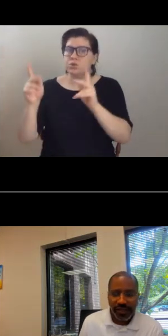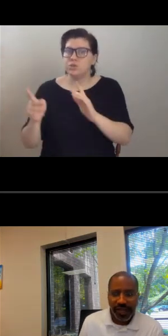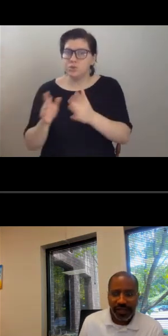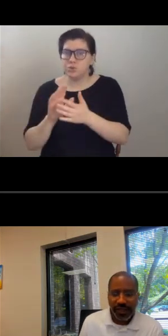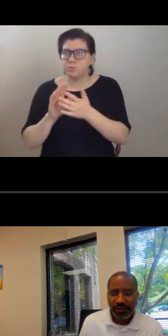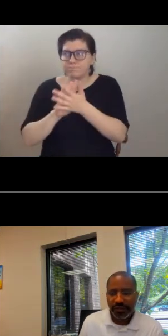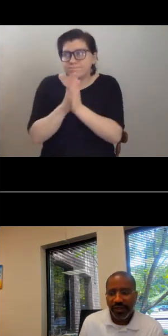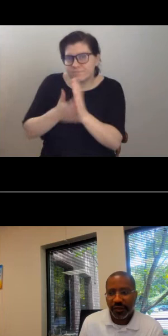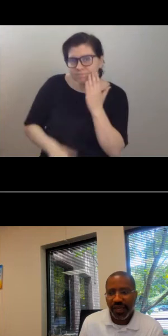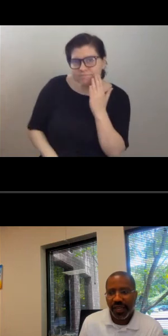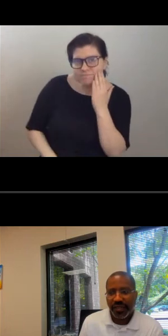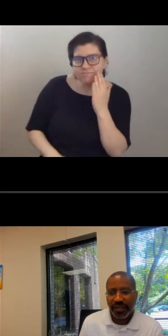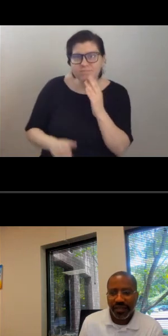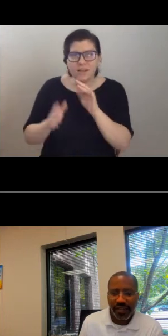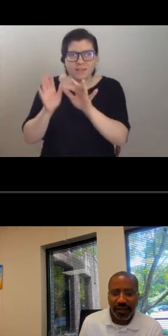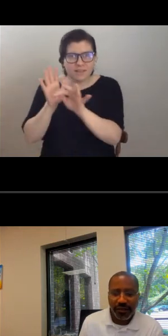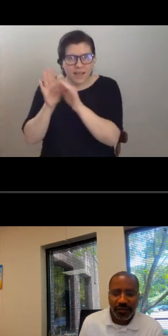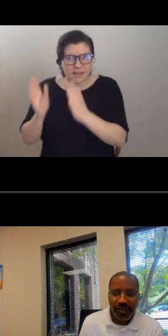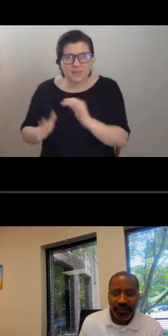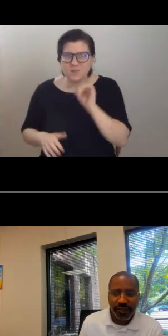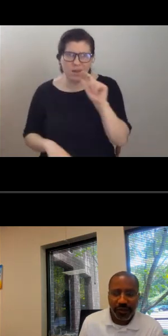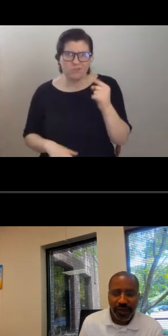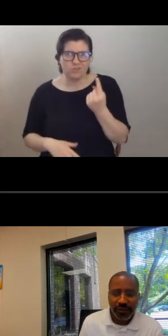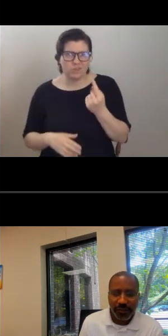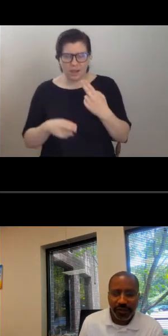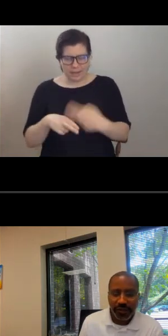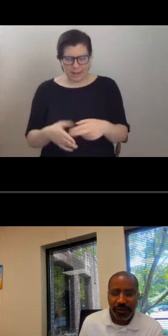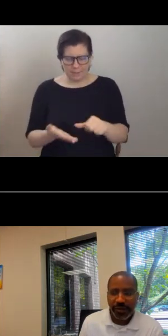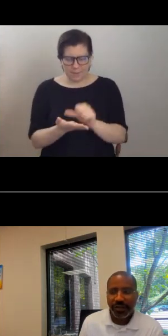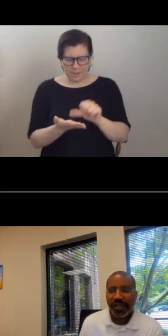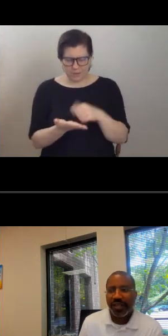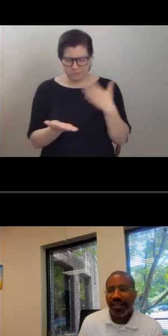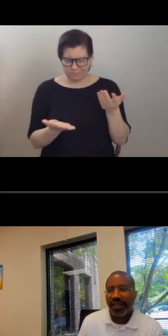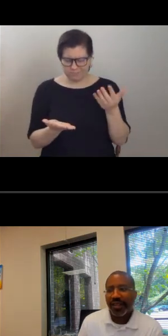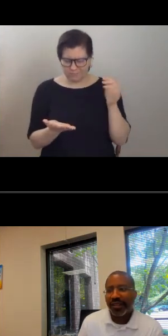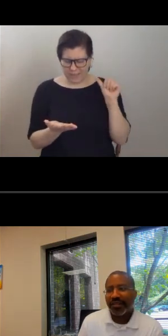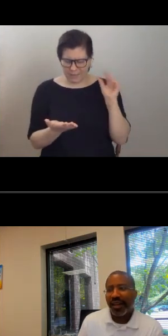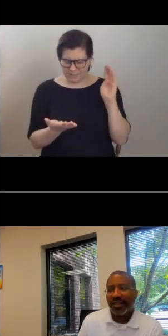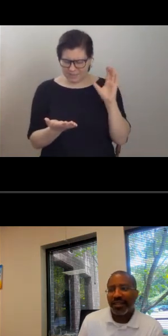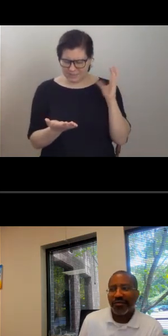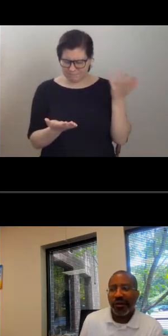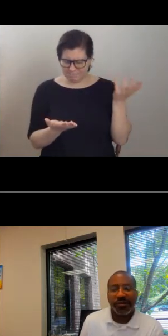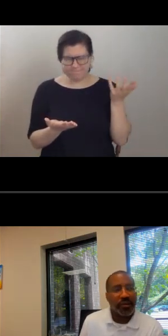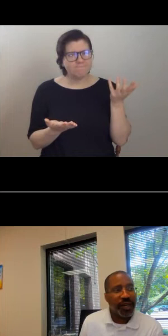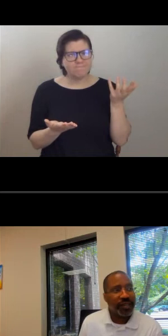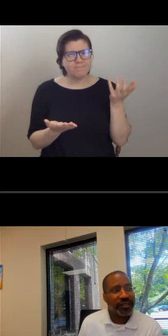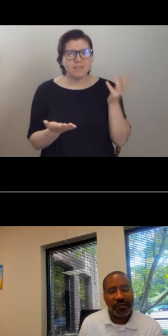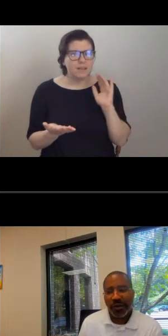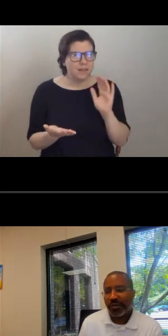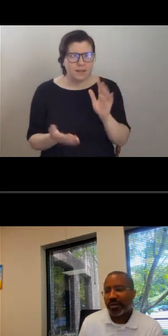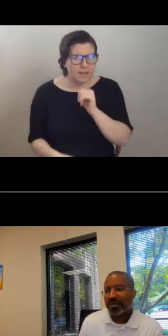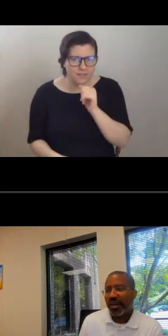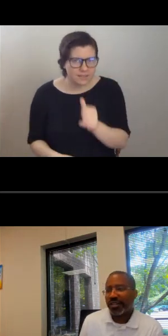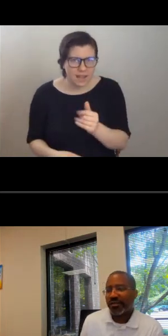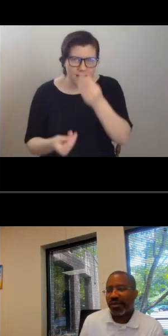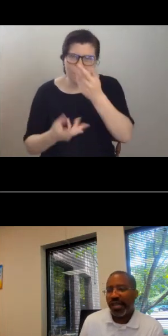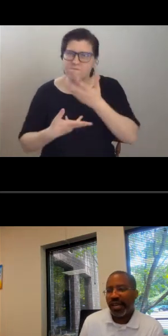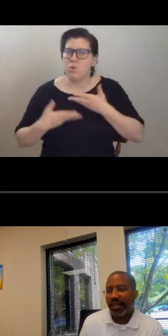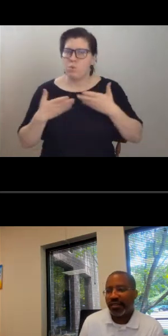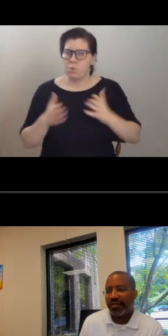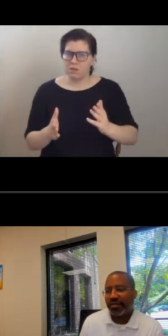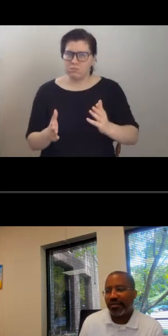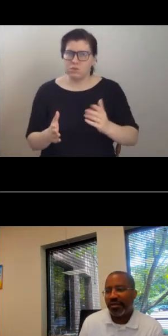just looking at letters on the page and saying, "Oh, I'll go in alphabetical order." That is not the informed way. So we will try to